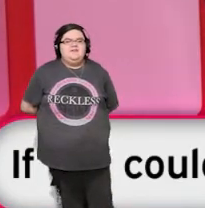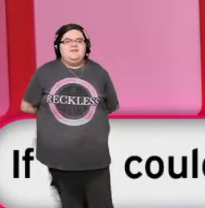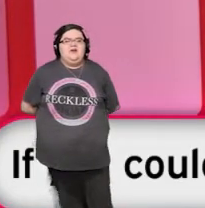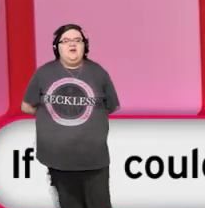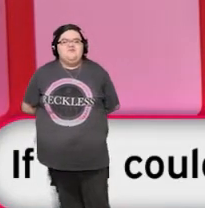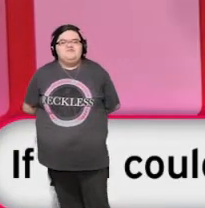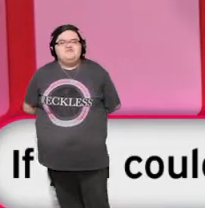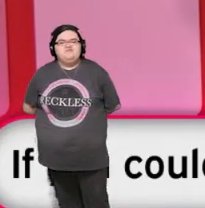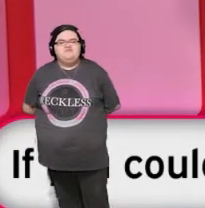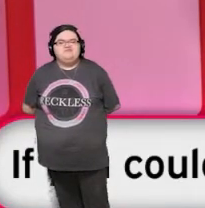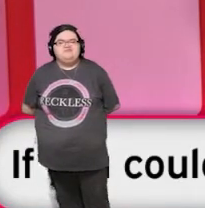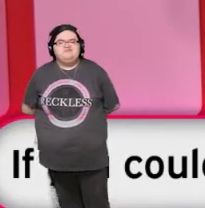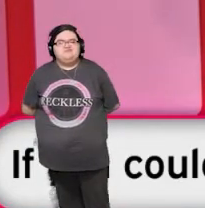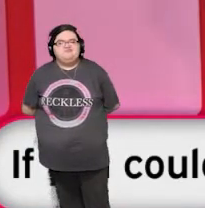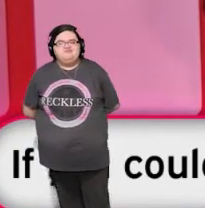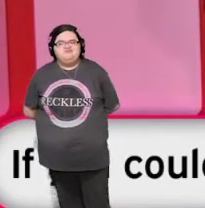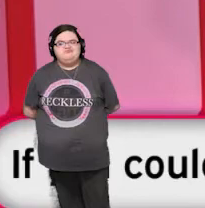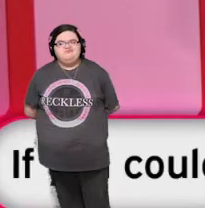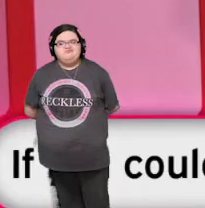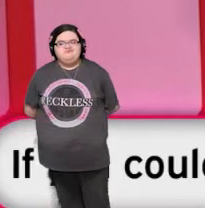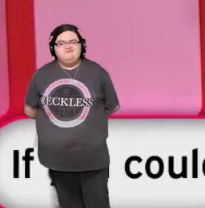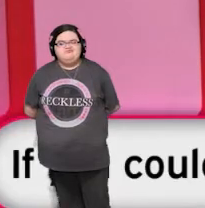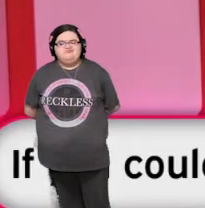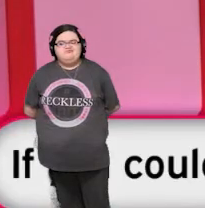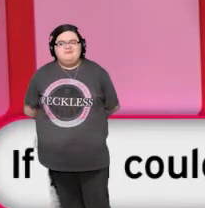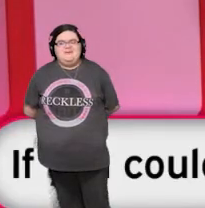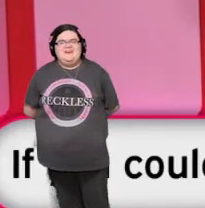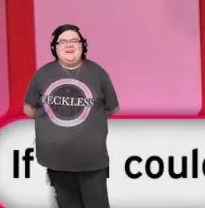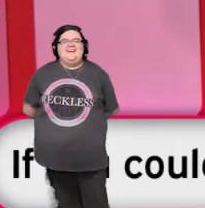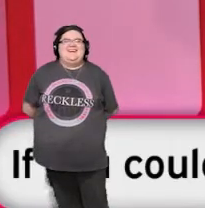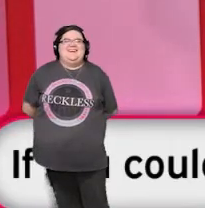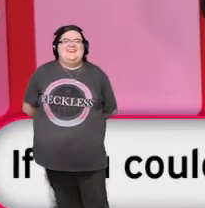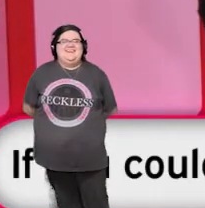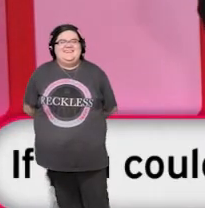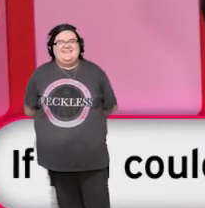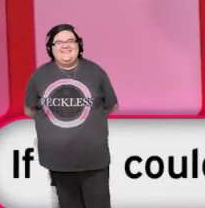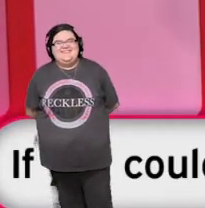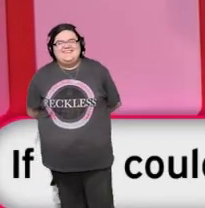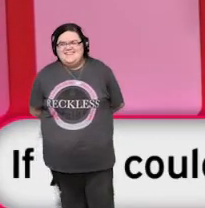God, I don't know. Yeah, I have endless money. He's healthy.